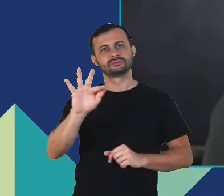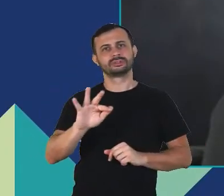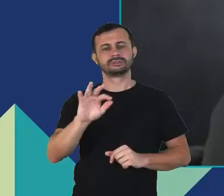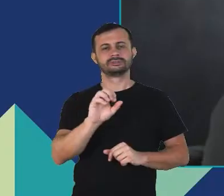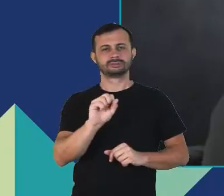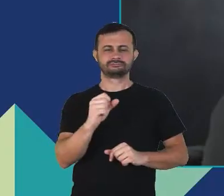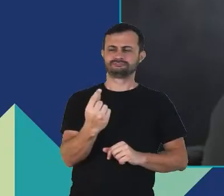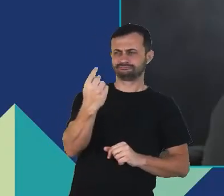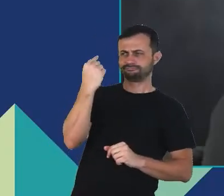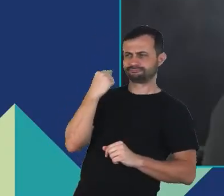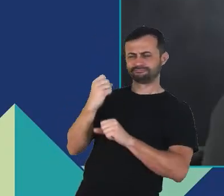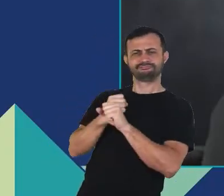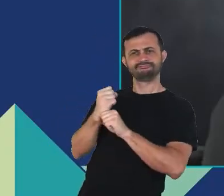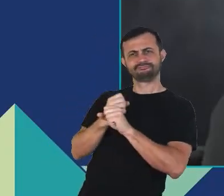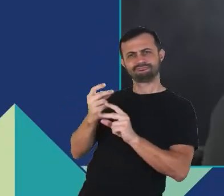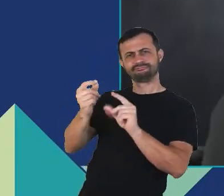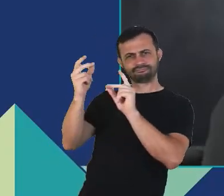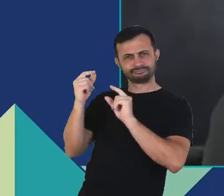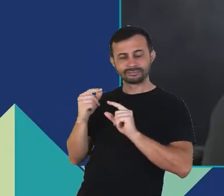on the topic.